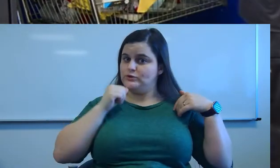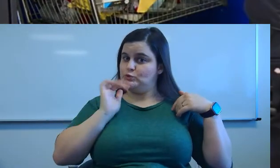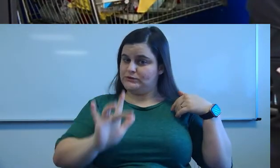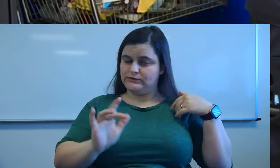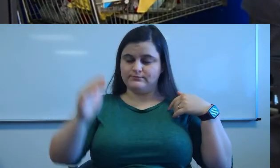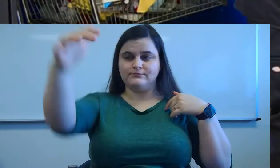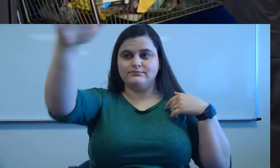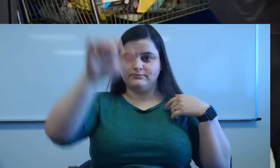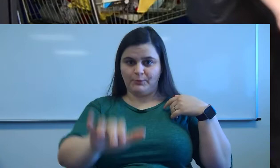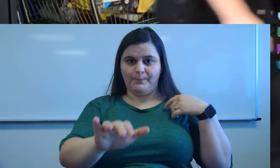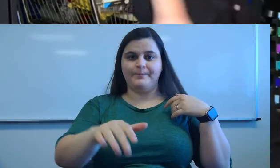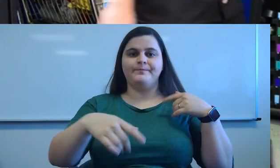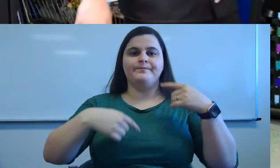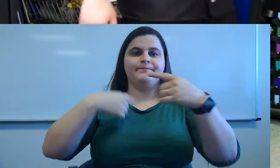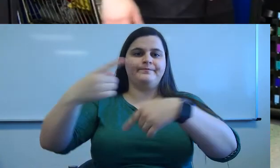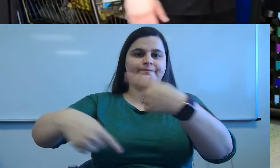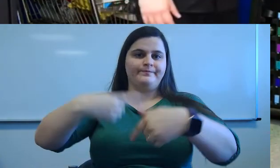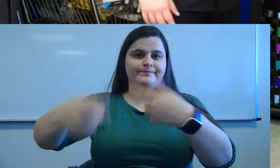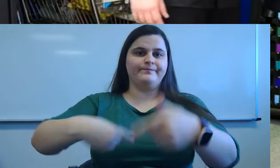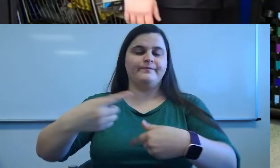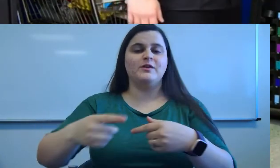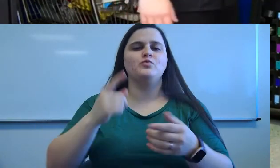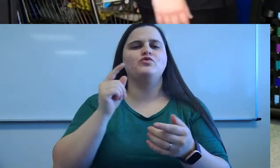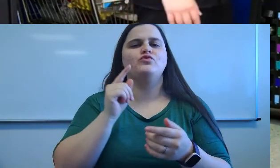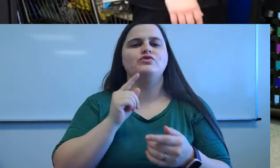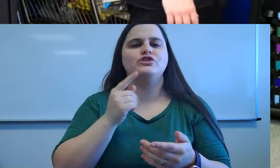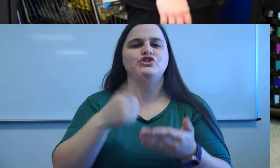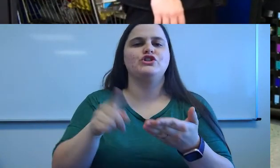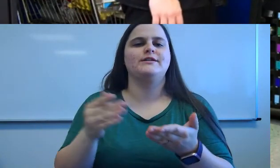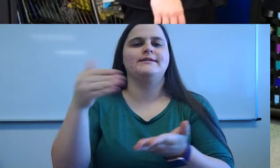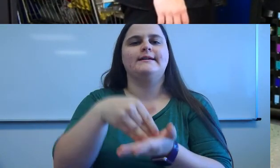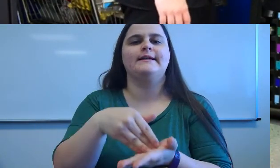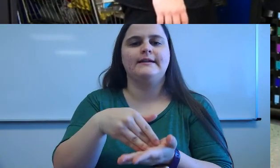times. Just going to recheck the balance.